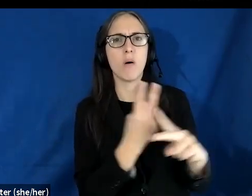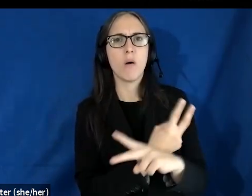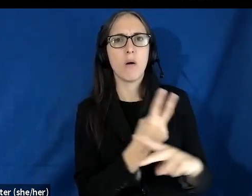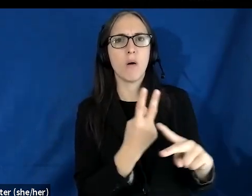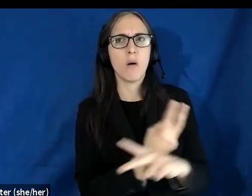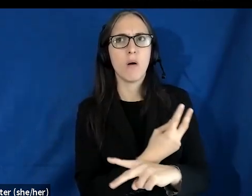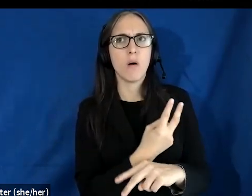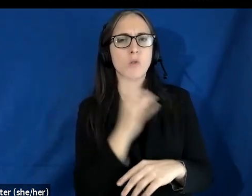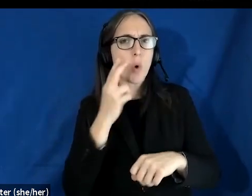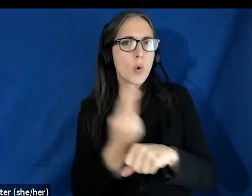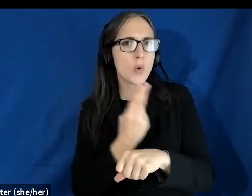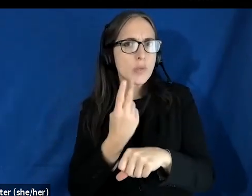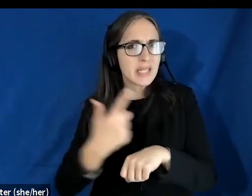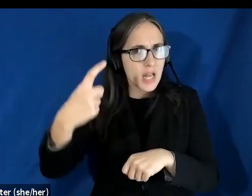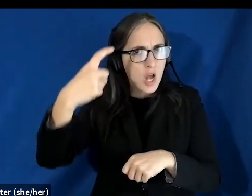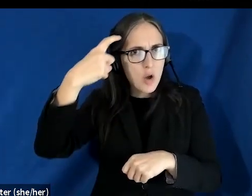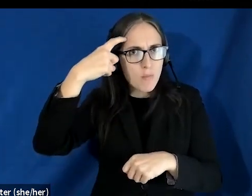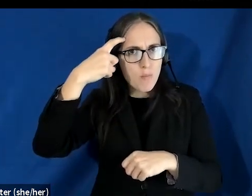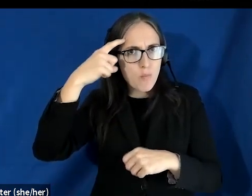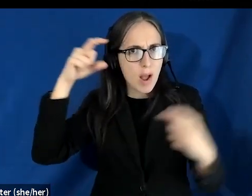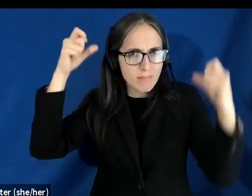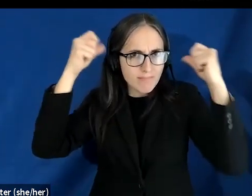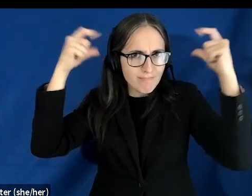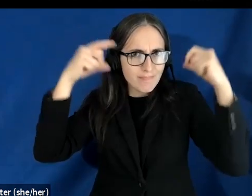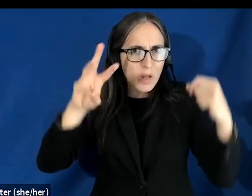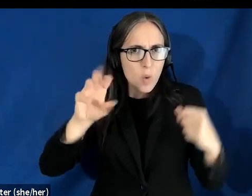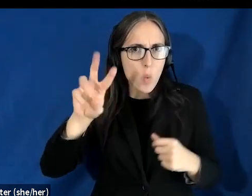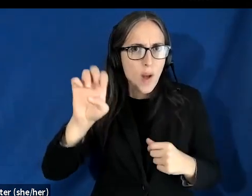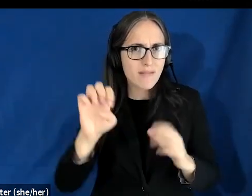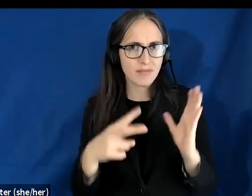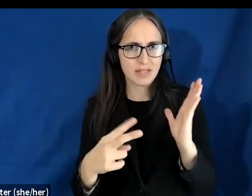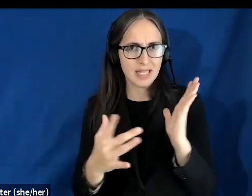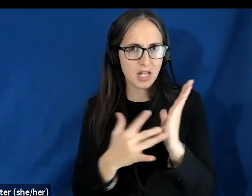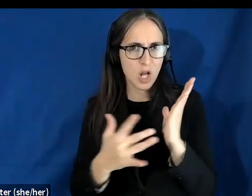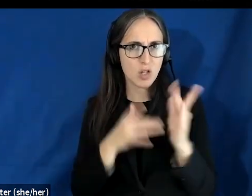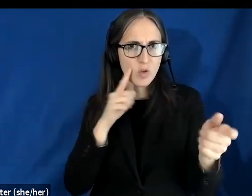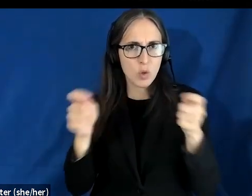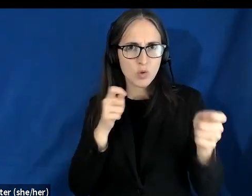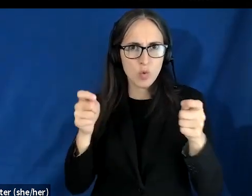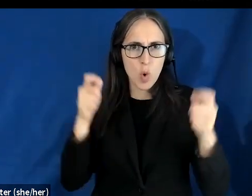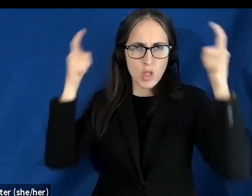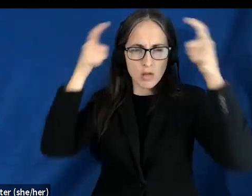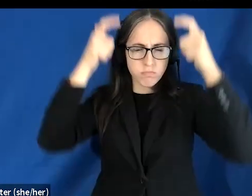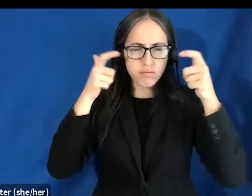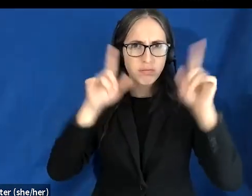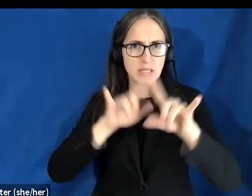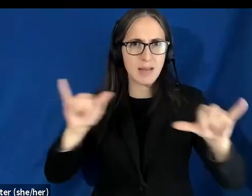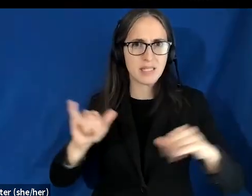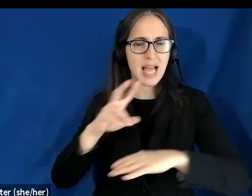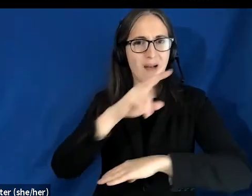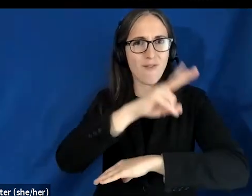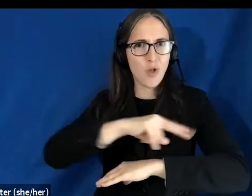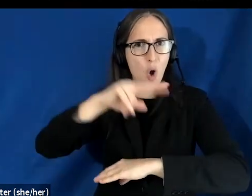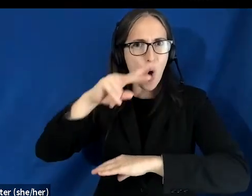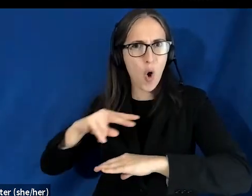use brainwave technology to control an electronic device while floating around? And I can report to you